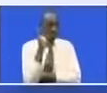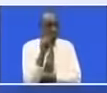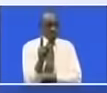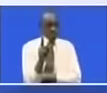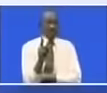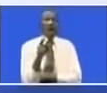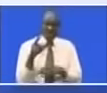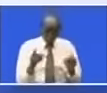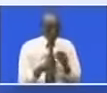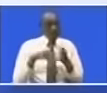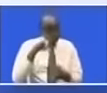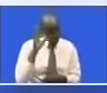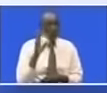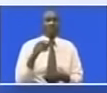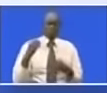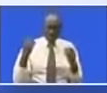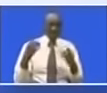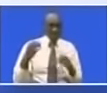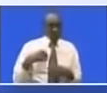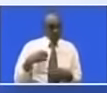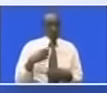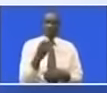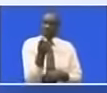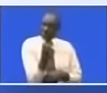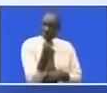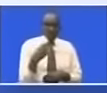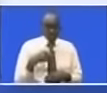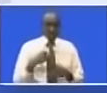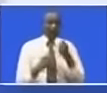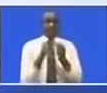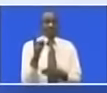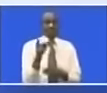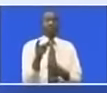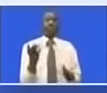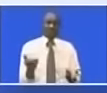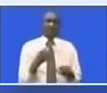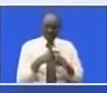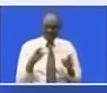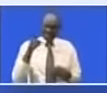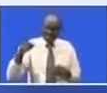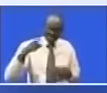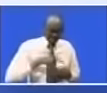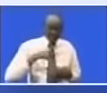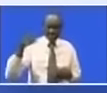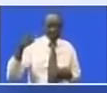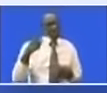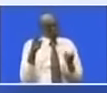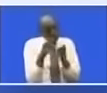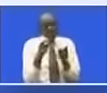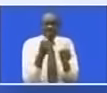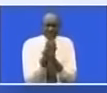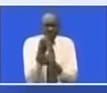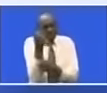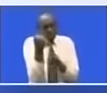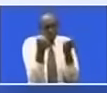and even more educated people, less educated people supporting him. So, but these were very small differences